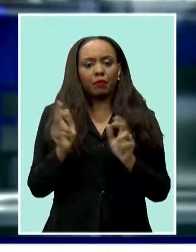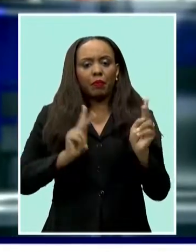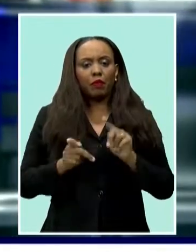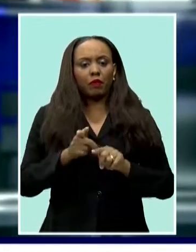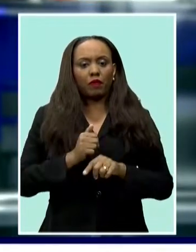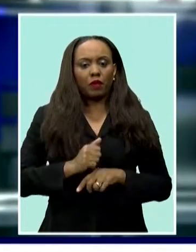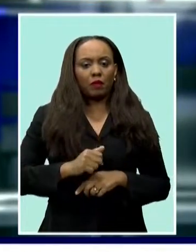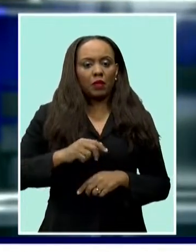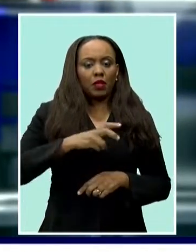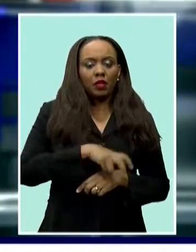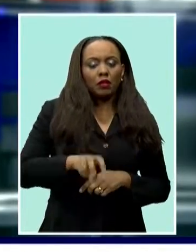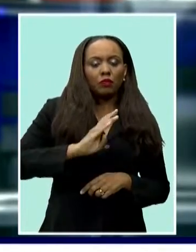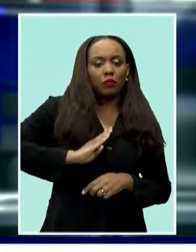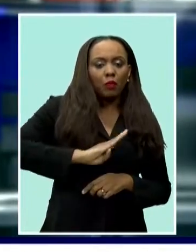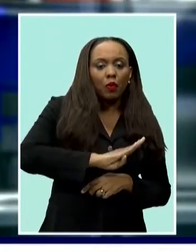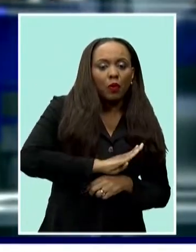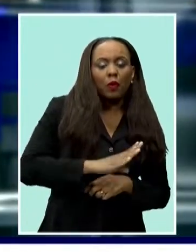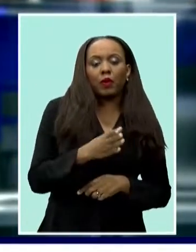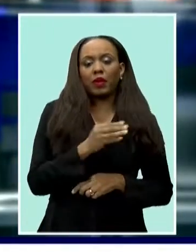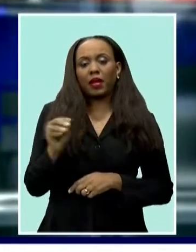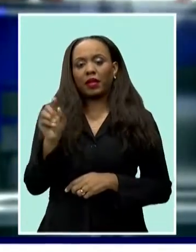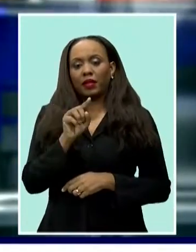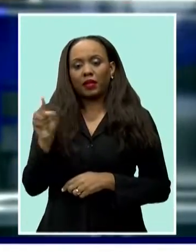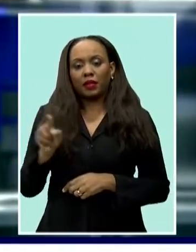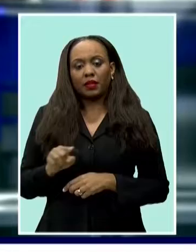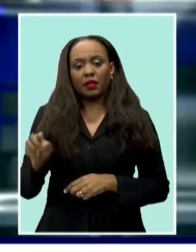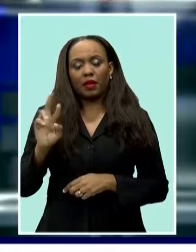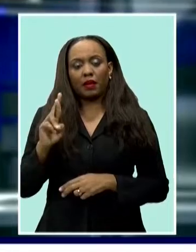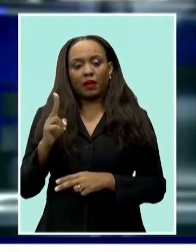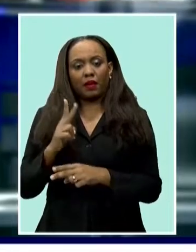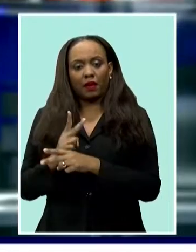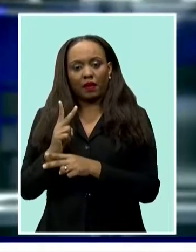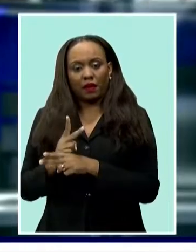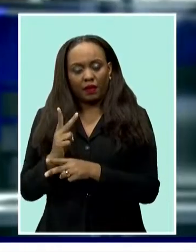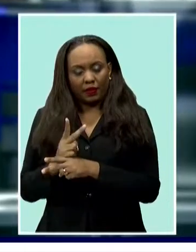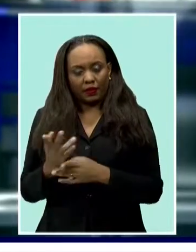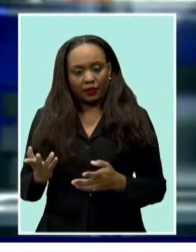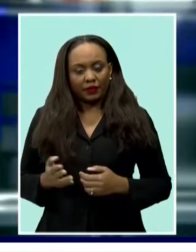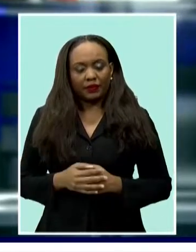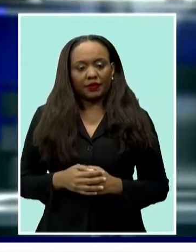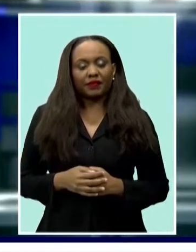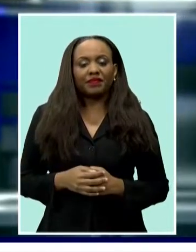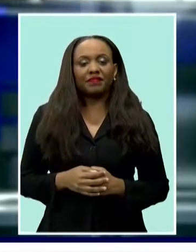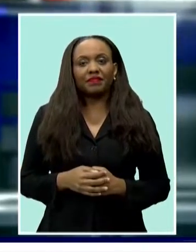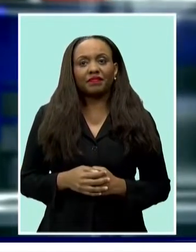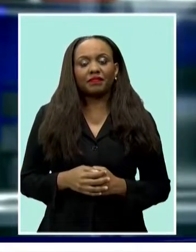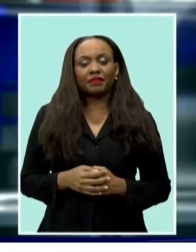and representatives of the privately owned public service vehicles.